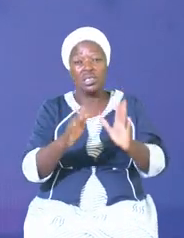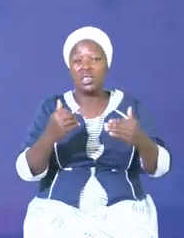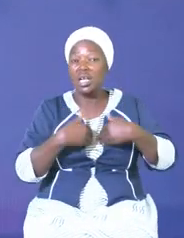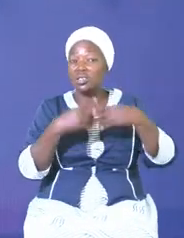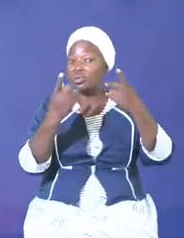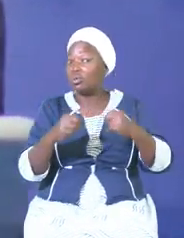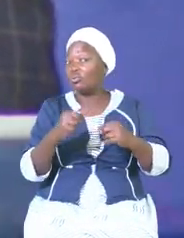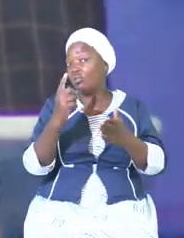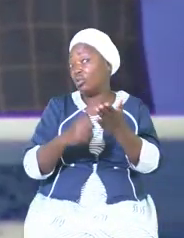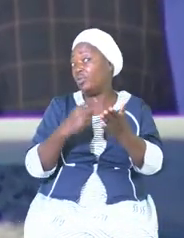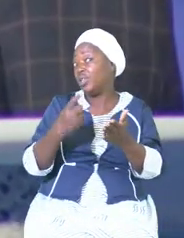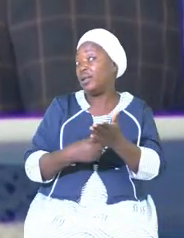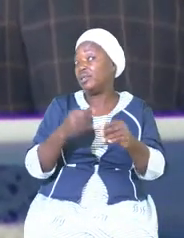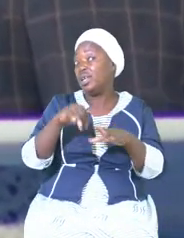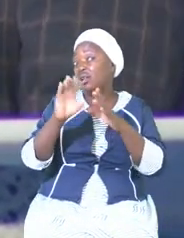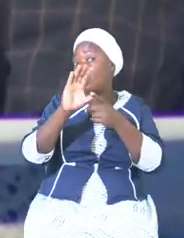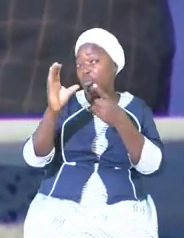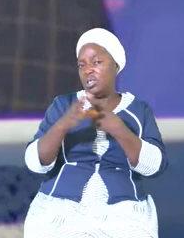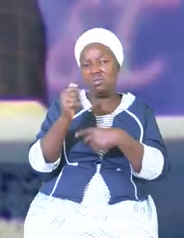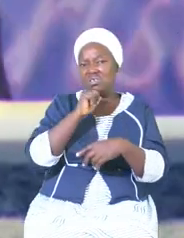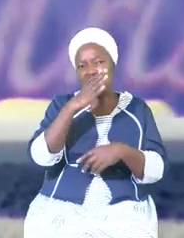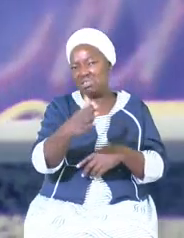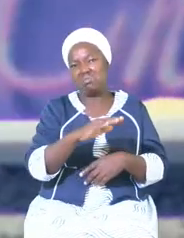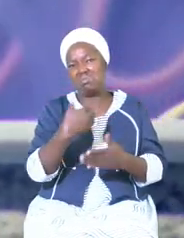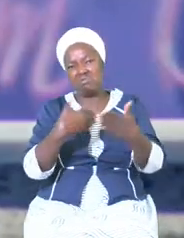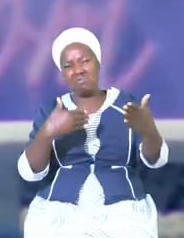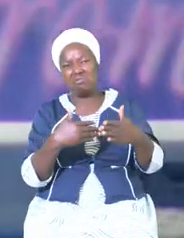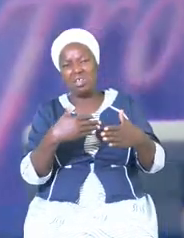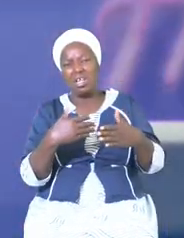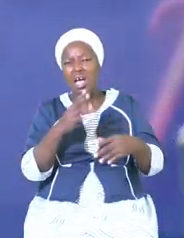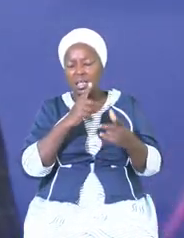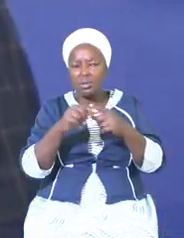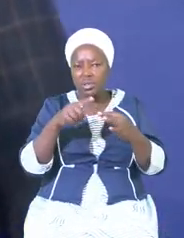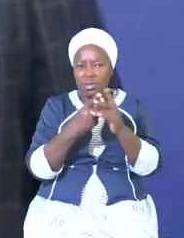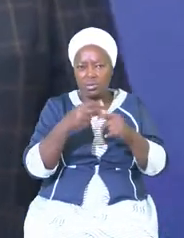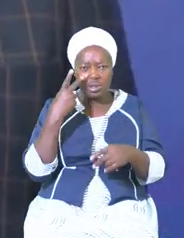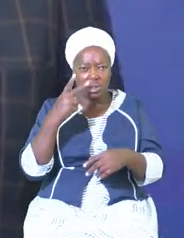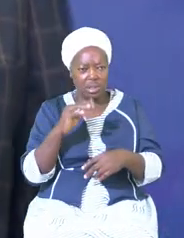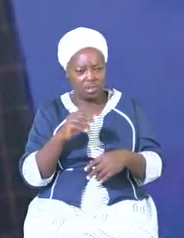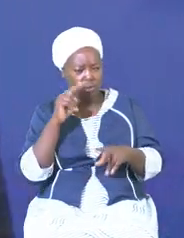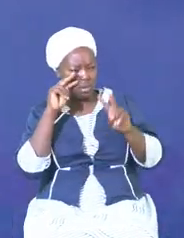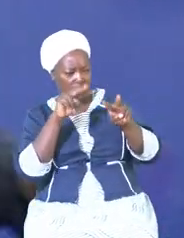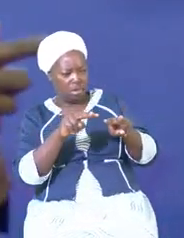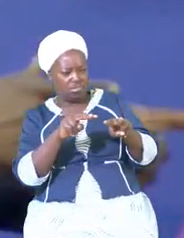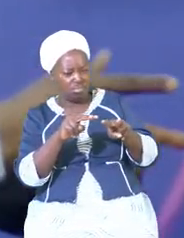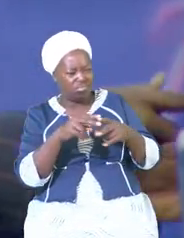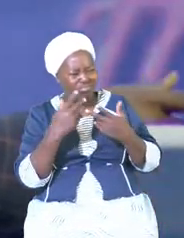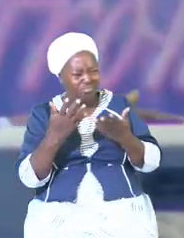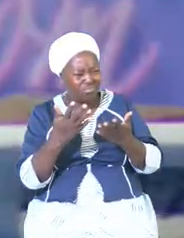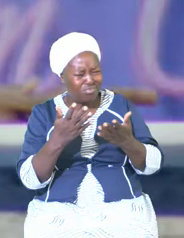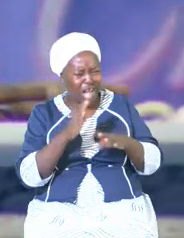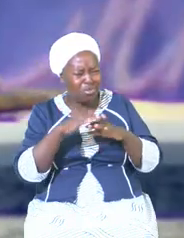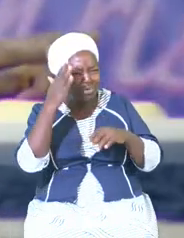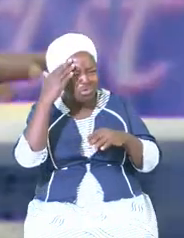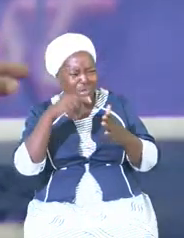community, they were not there before. And then you begin to see them, they look strange, their